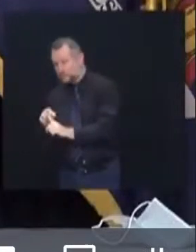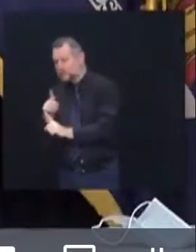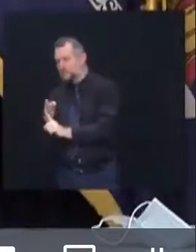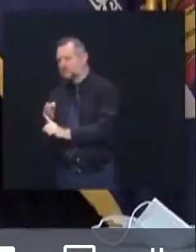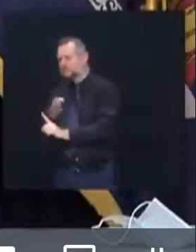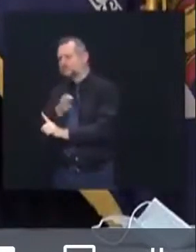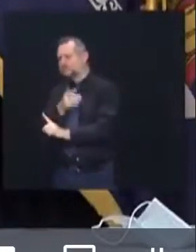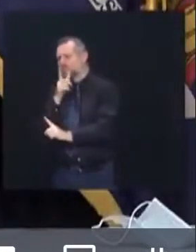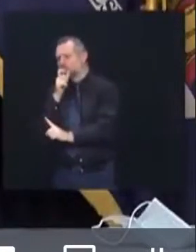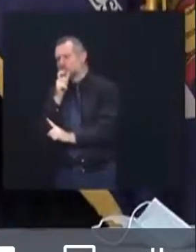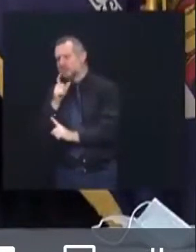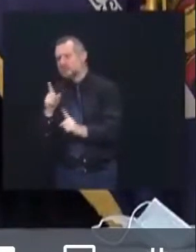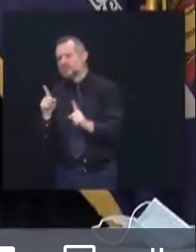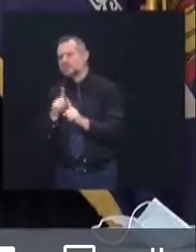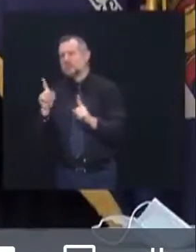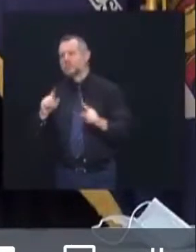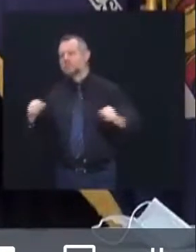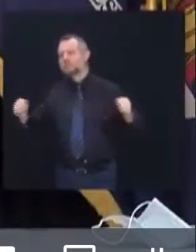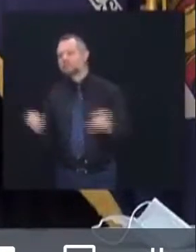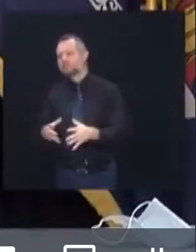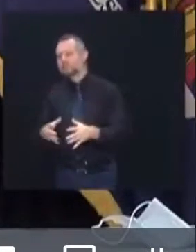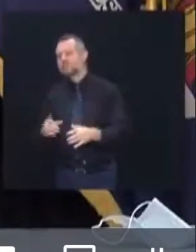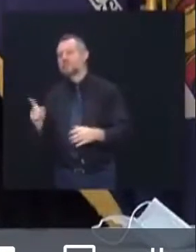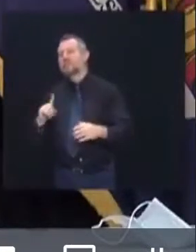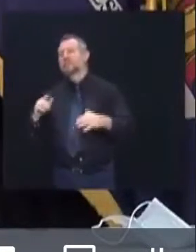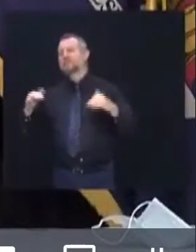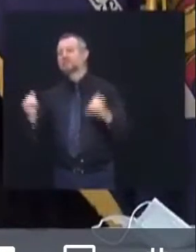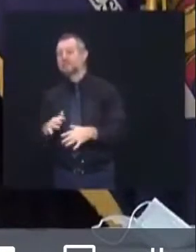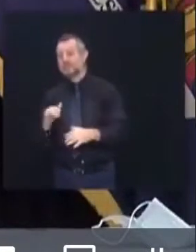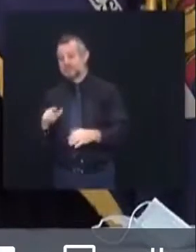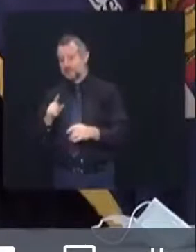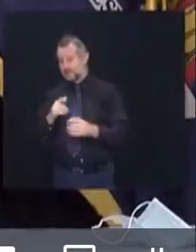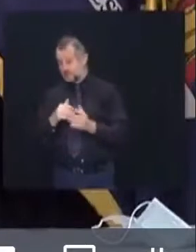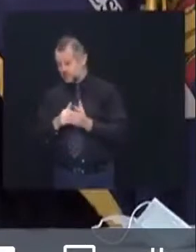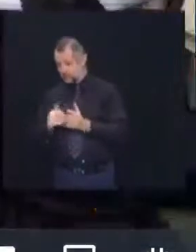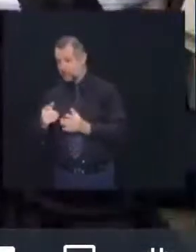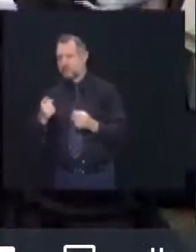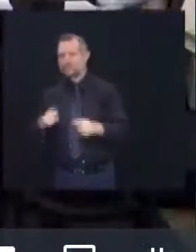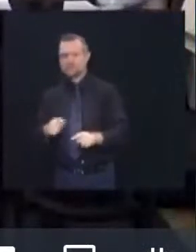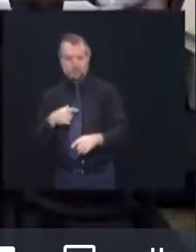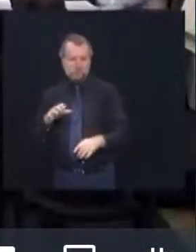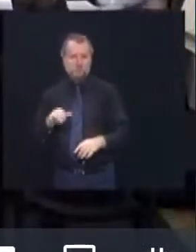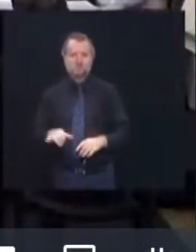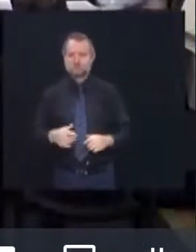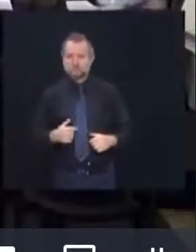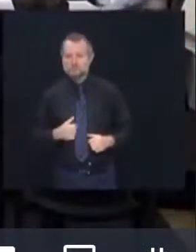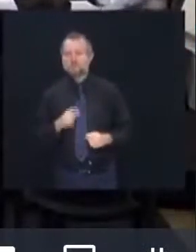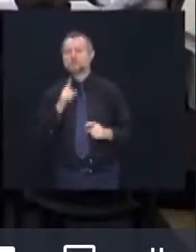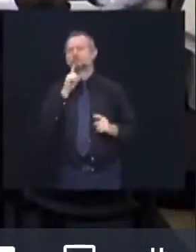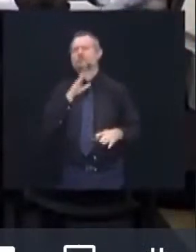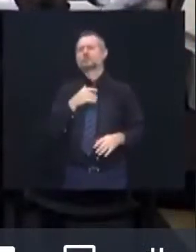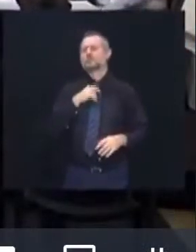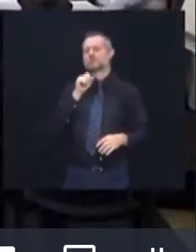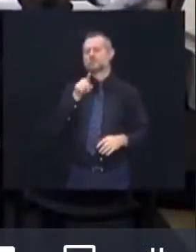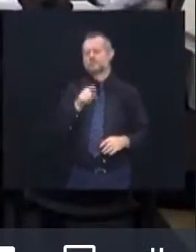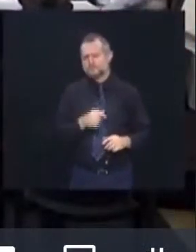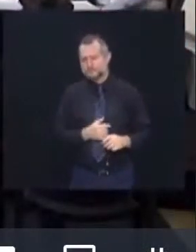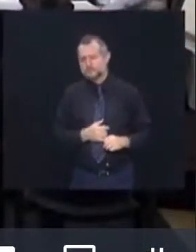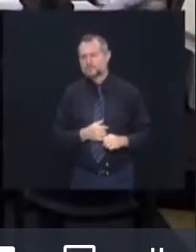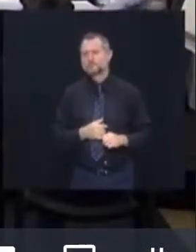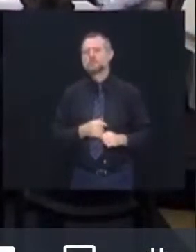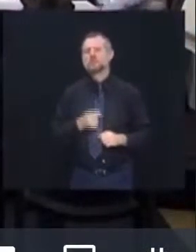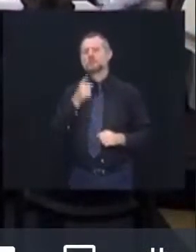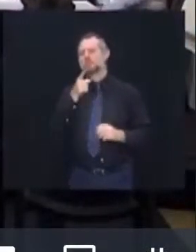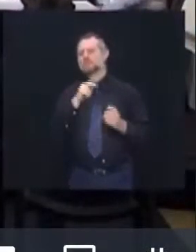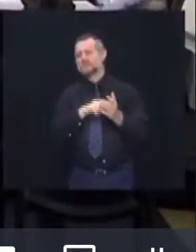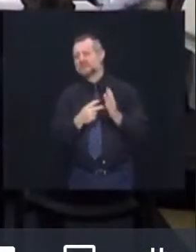have a common place of employment, which, by the way, happens very frequently. But are we talking about like just a couple of blocks